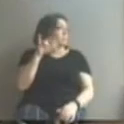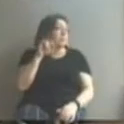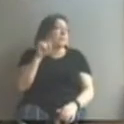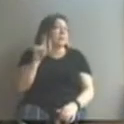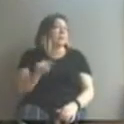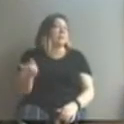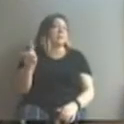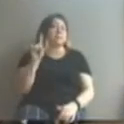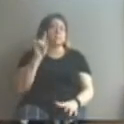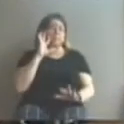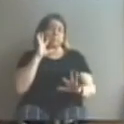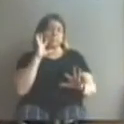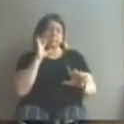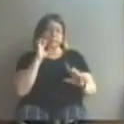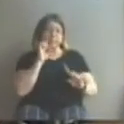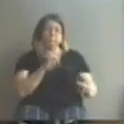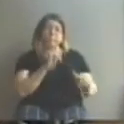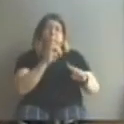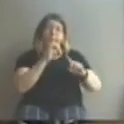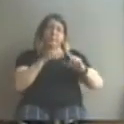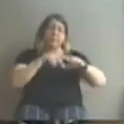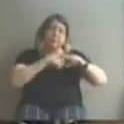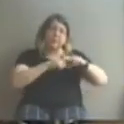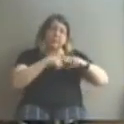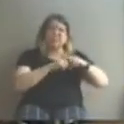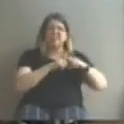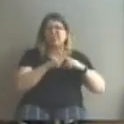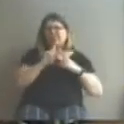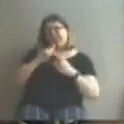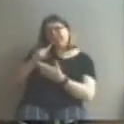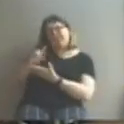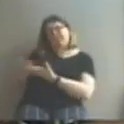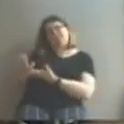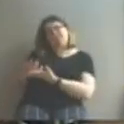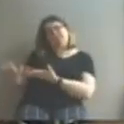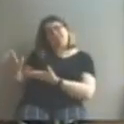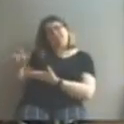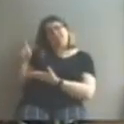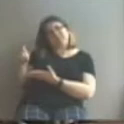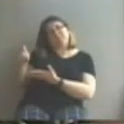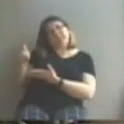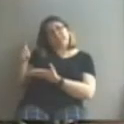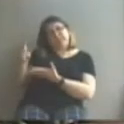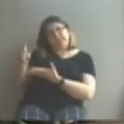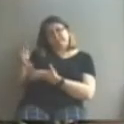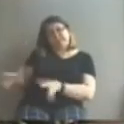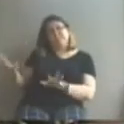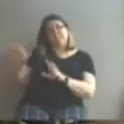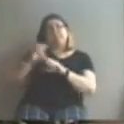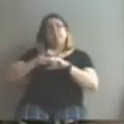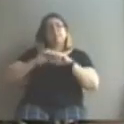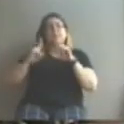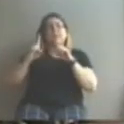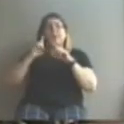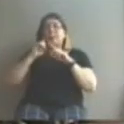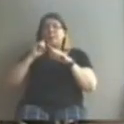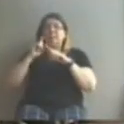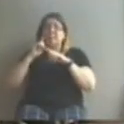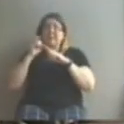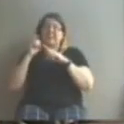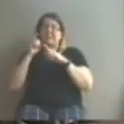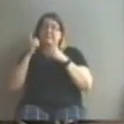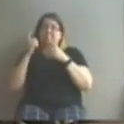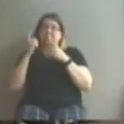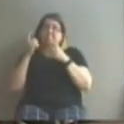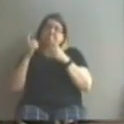attack of the maintenance that were housekeeping things that were supposed to be done by the custodial staff, but for the aforementioned reasons